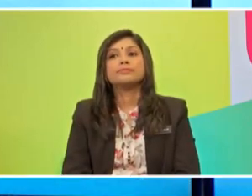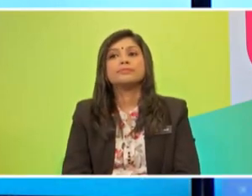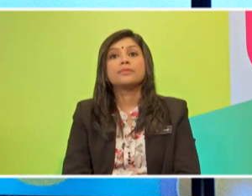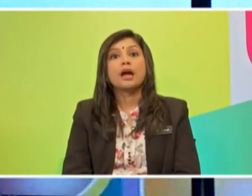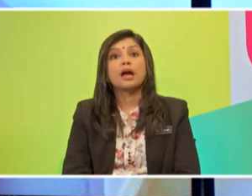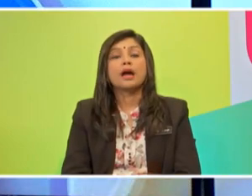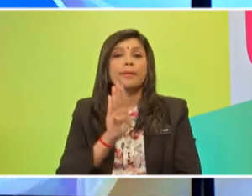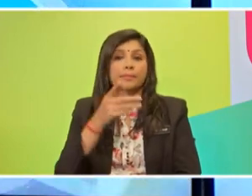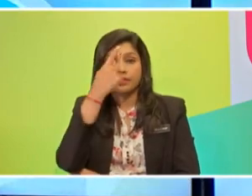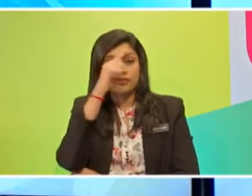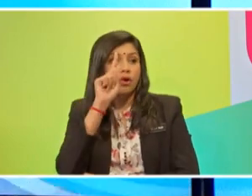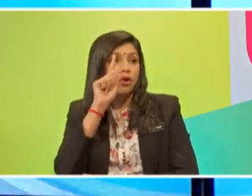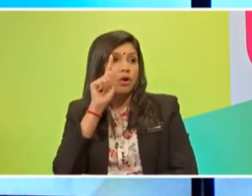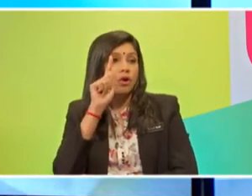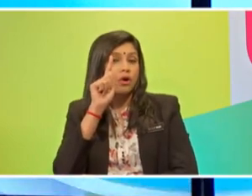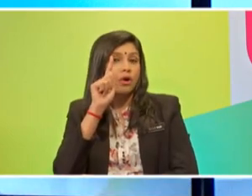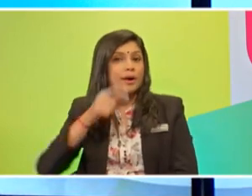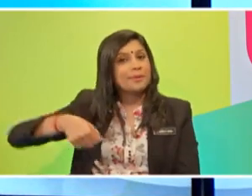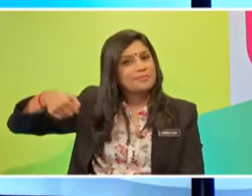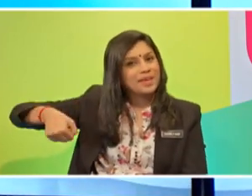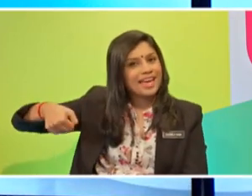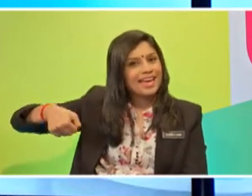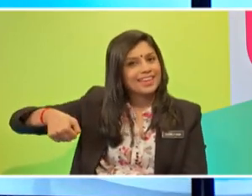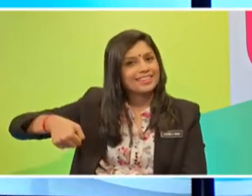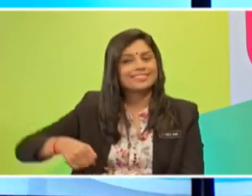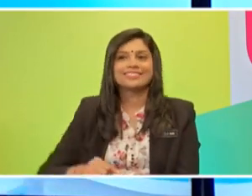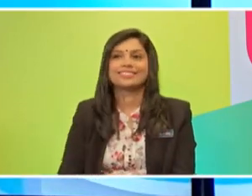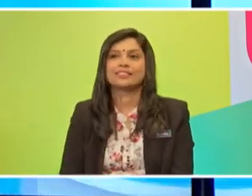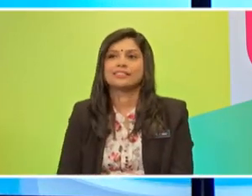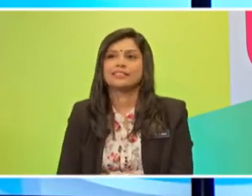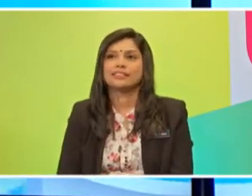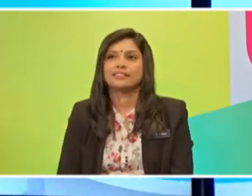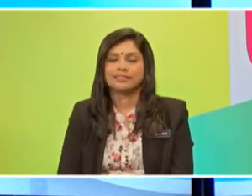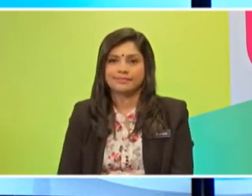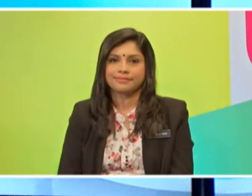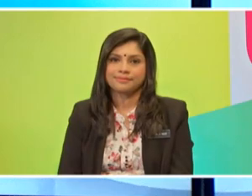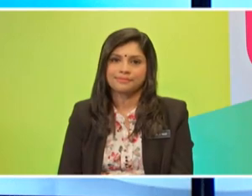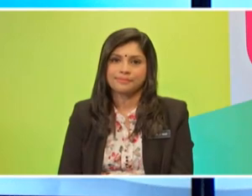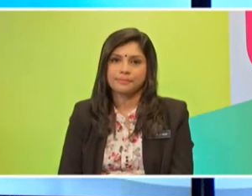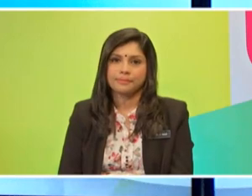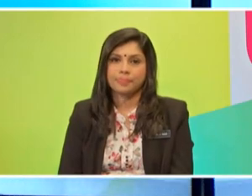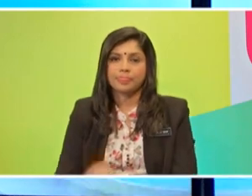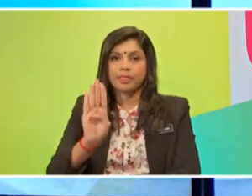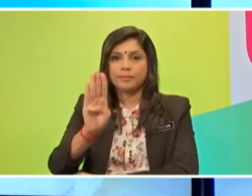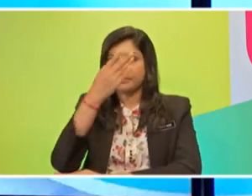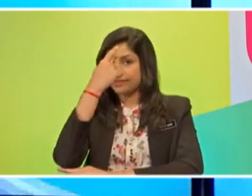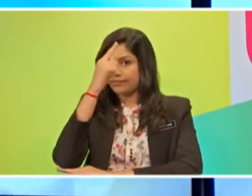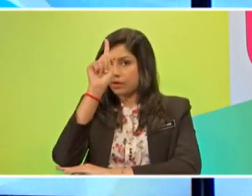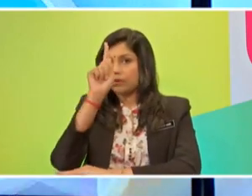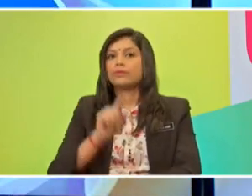Okay, and then here I have bag that starts with the letter B. And then I'm